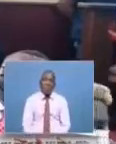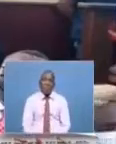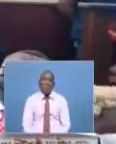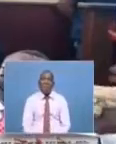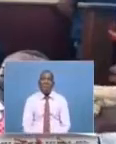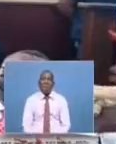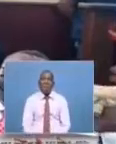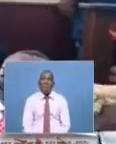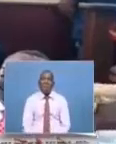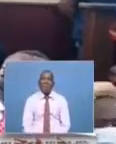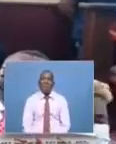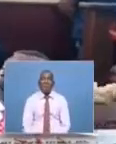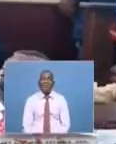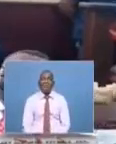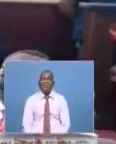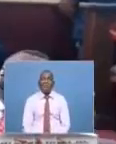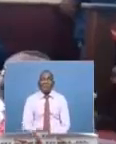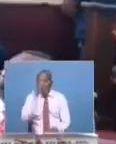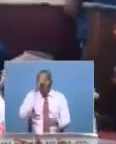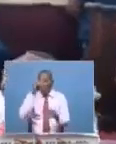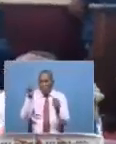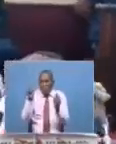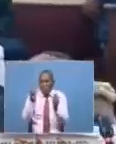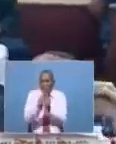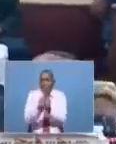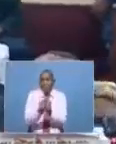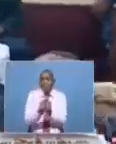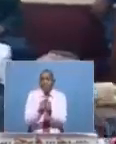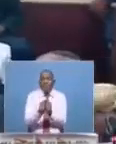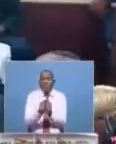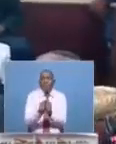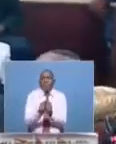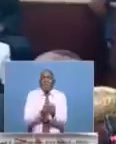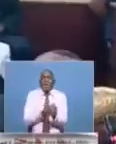it is precisely the interest of justice